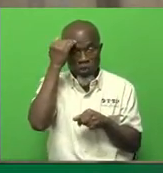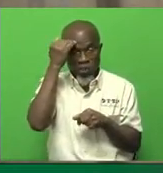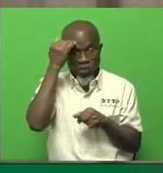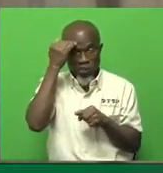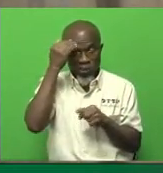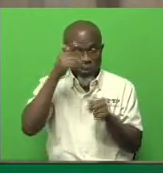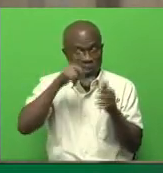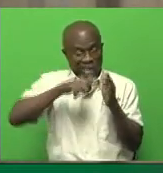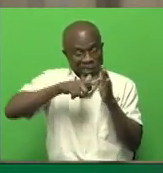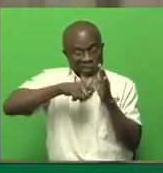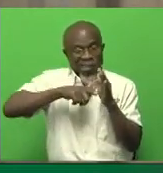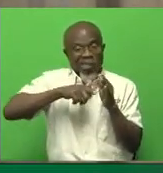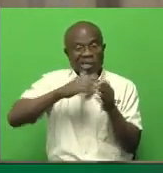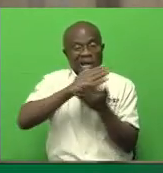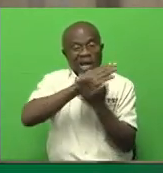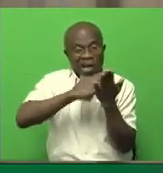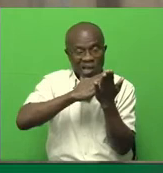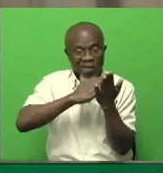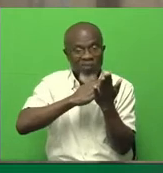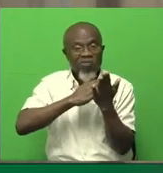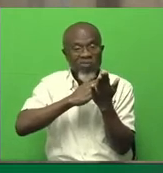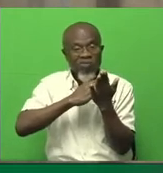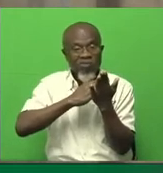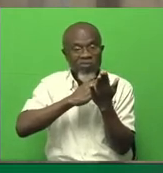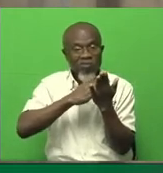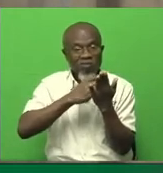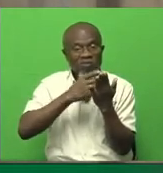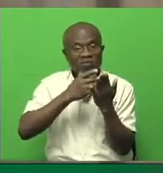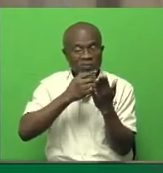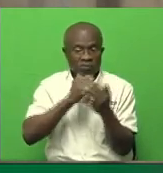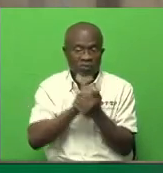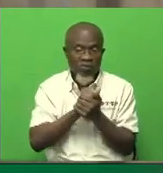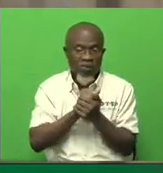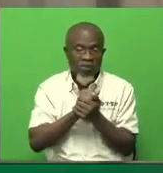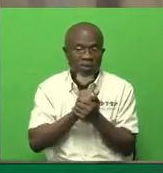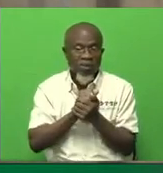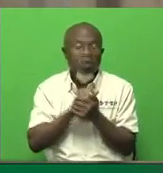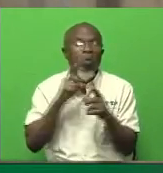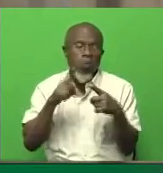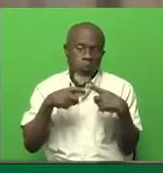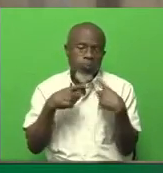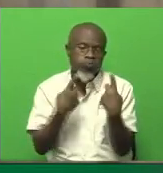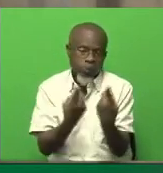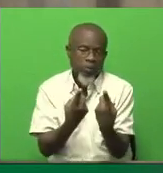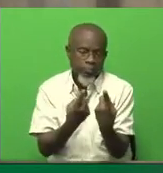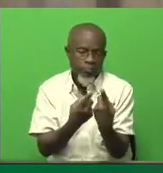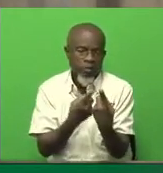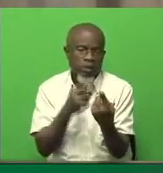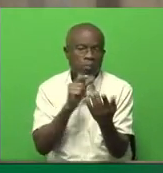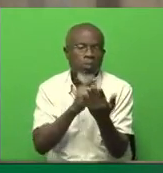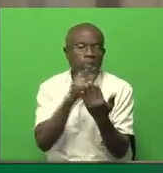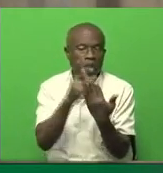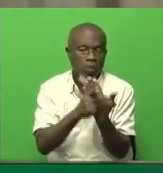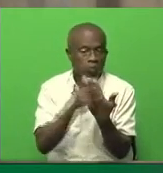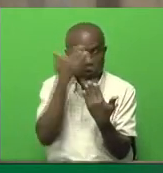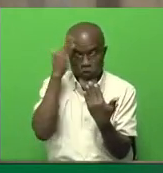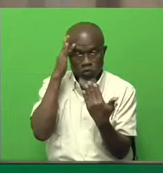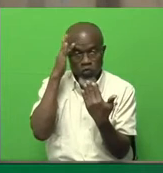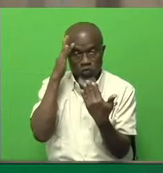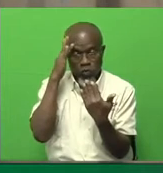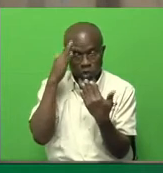9 000 not passing the exam less than half access the program we don't know for how long